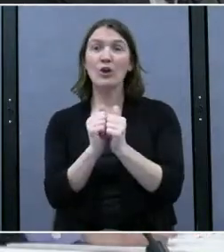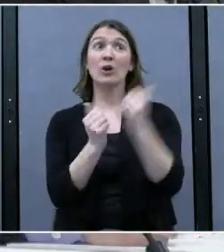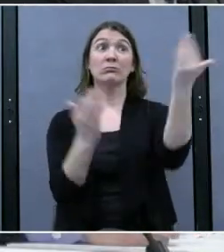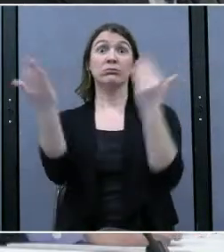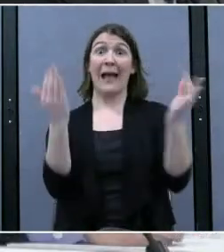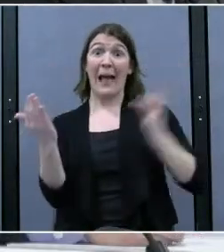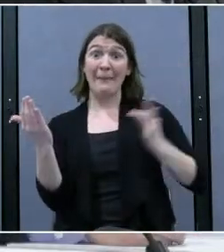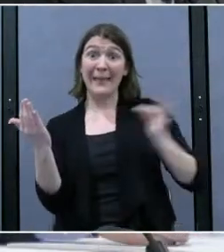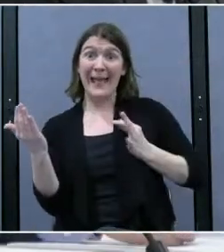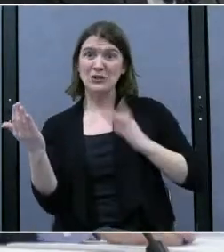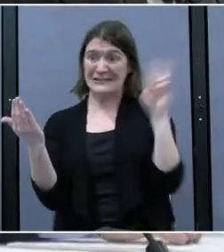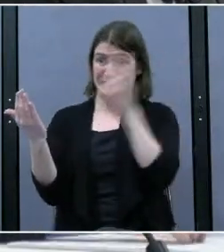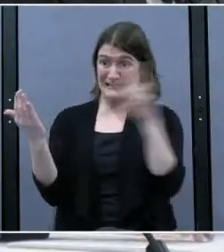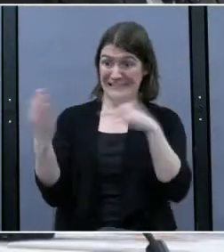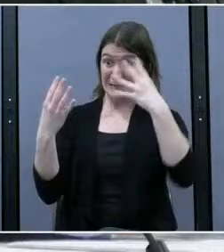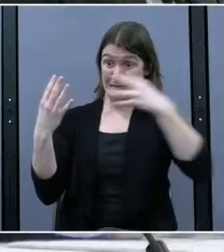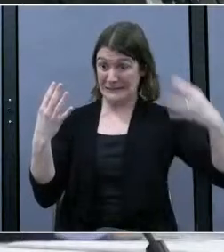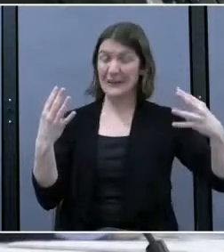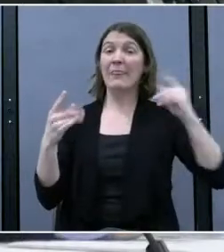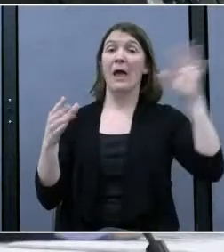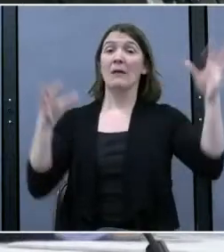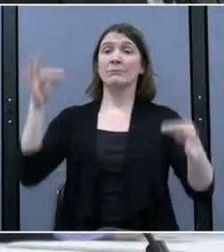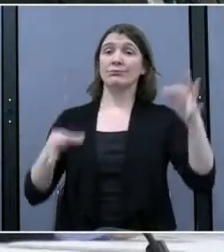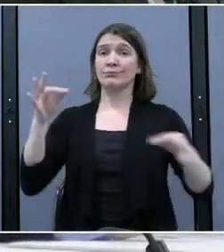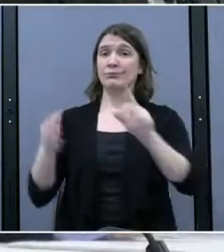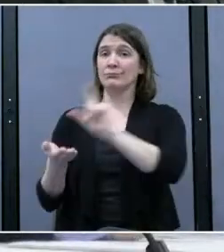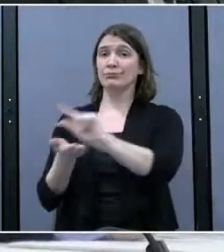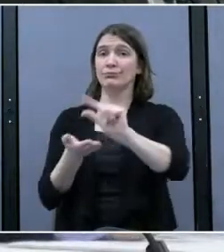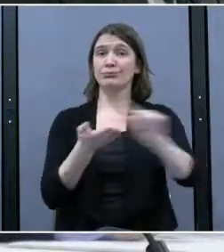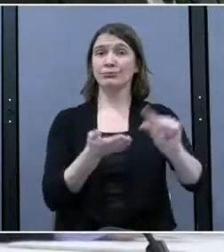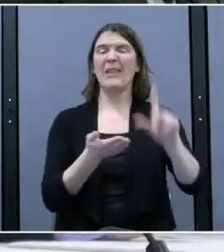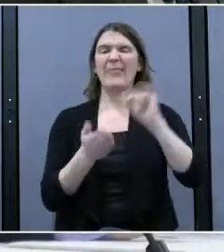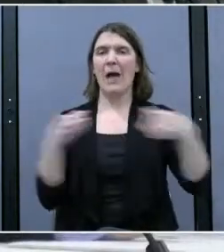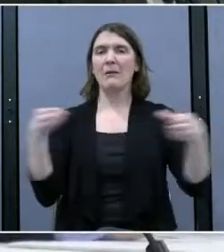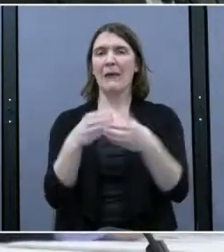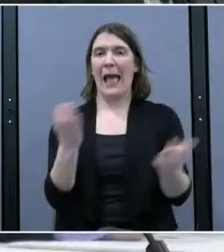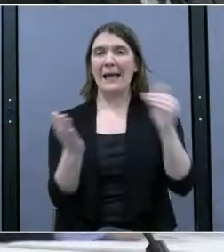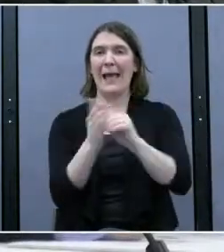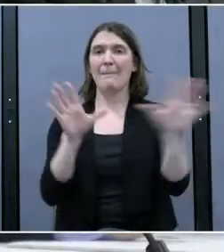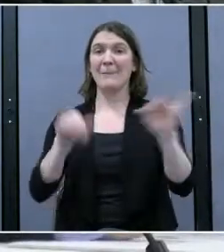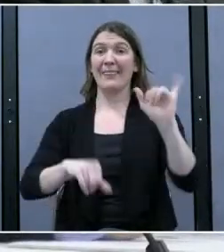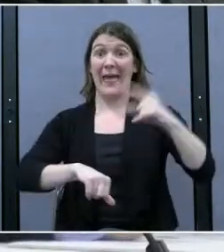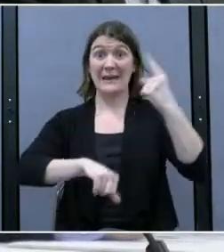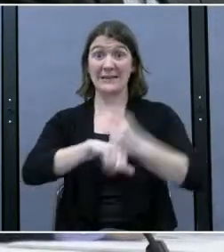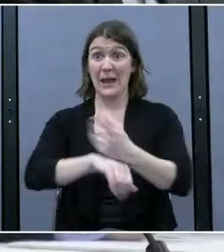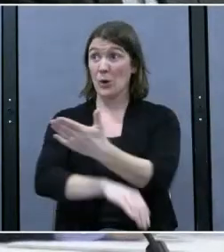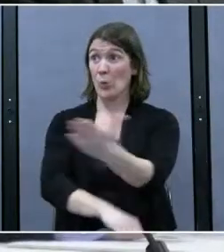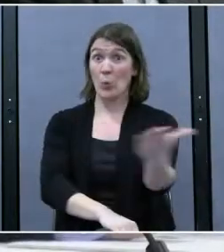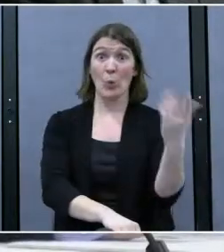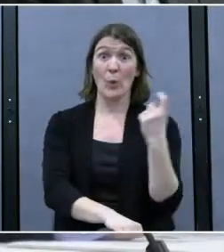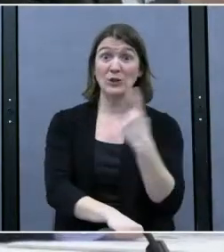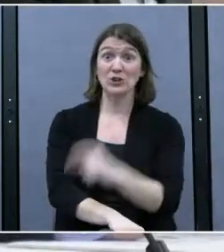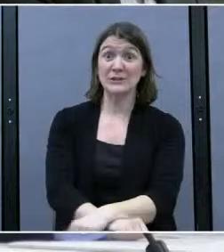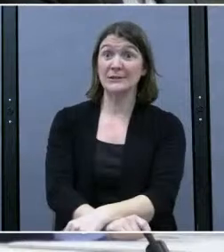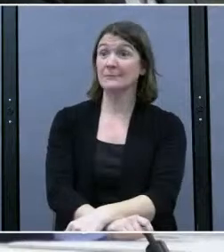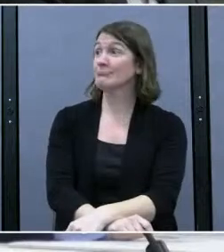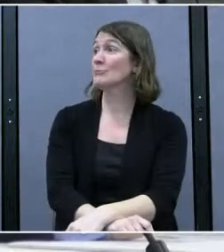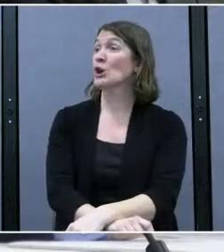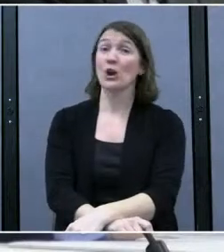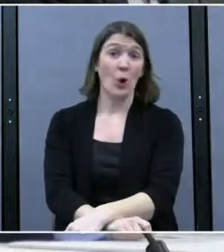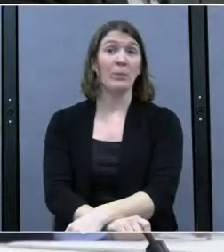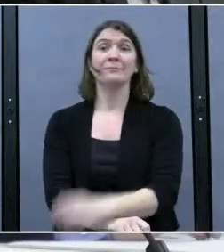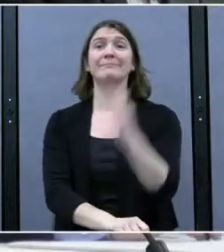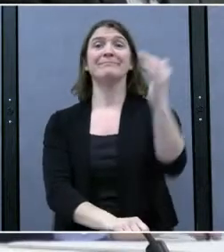at allocations for human service funding requests. We'll need to reform that committee. Questions about that?